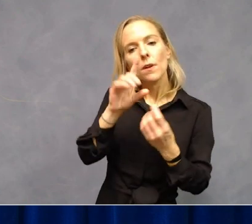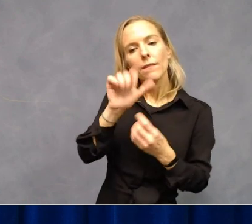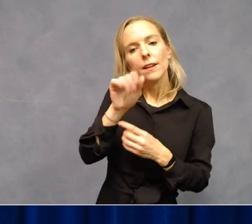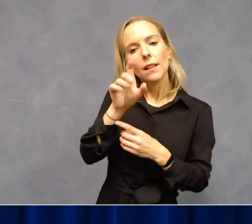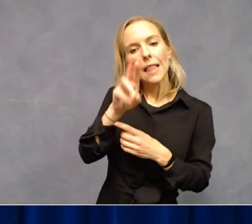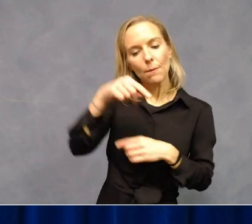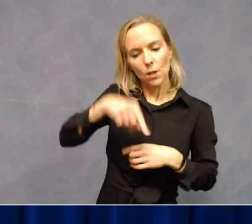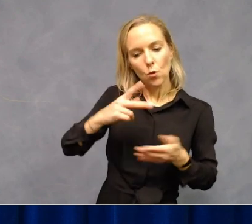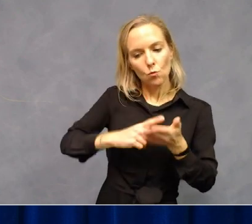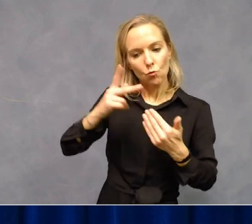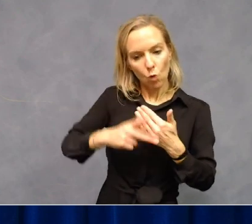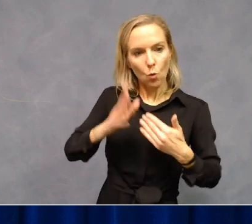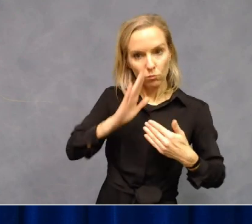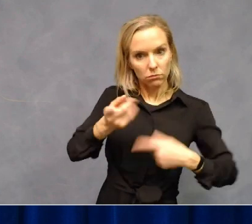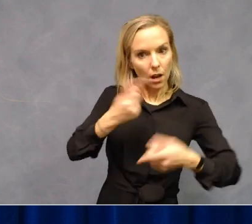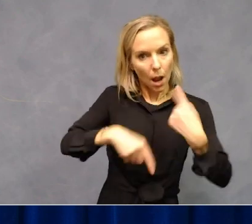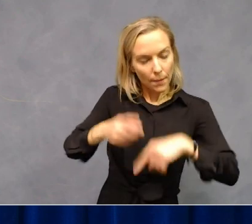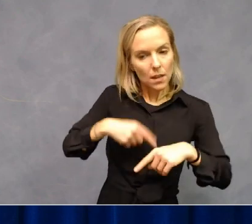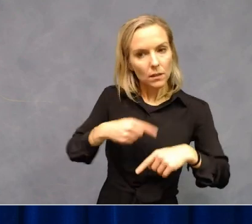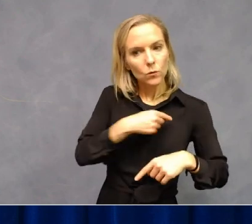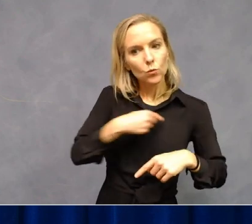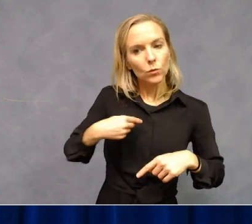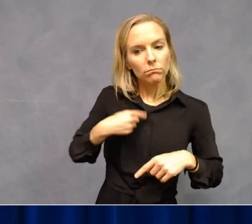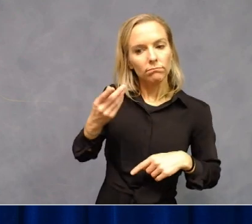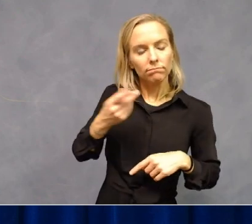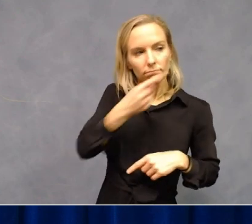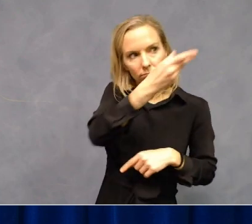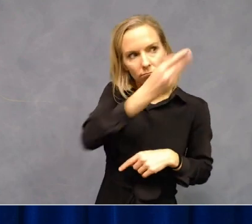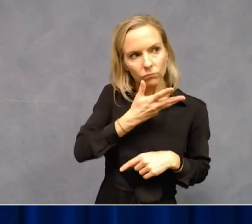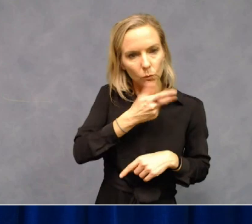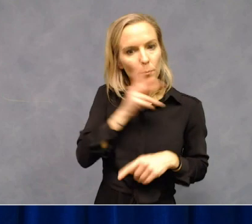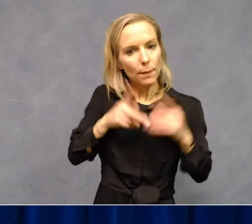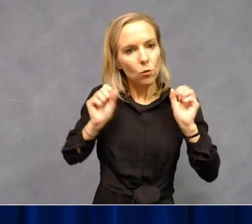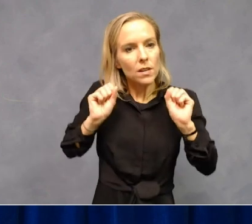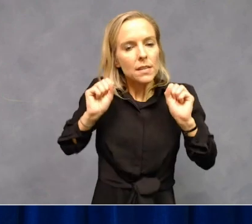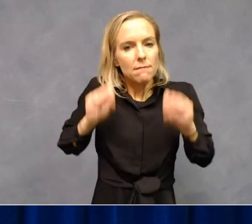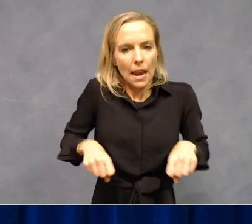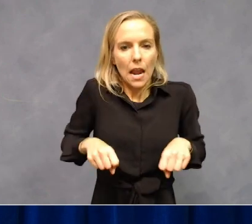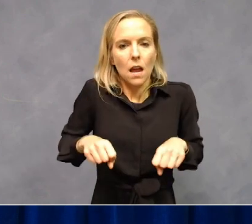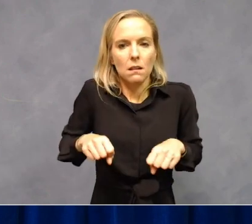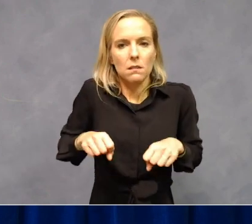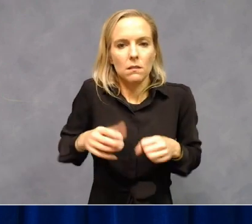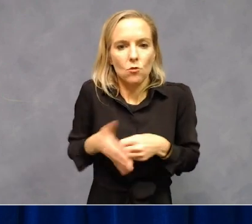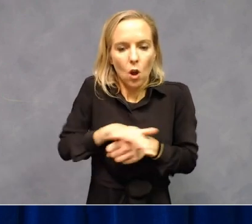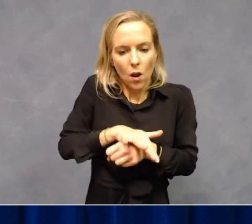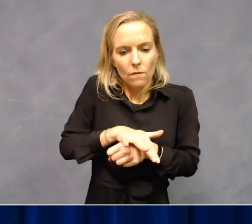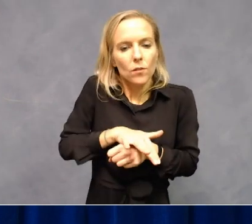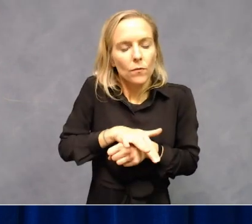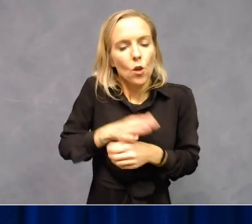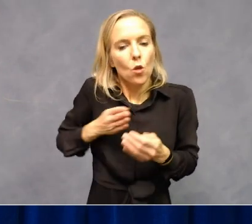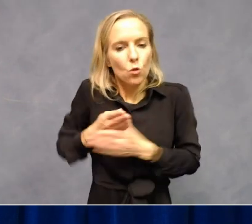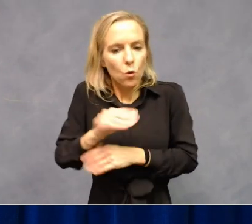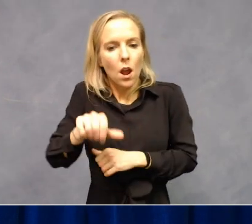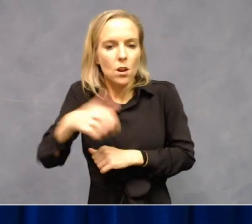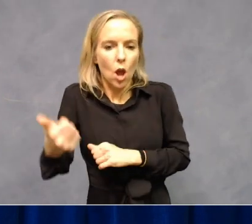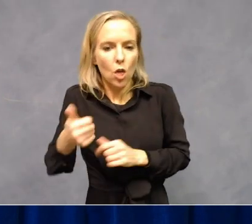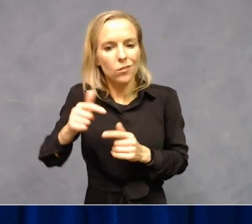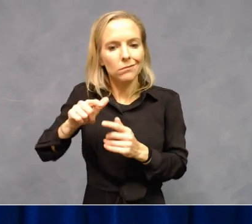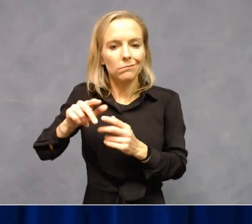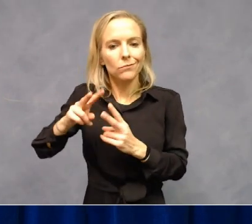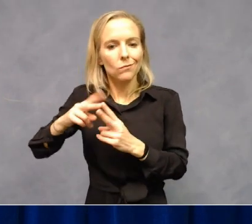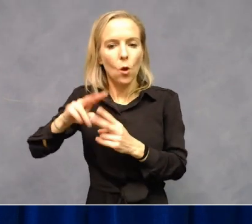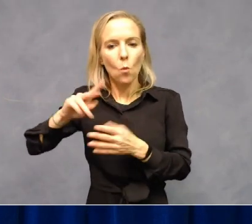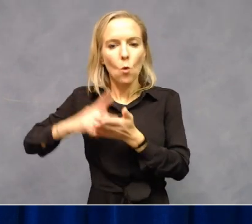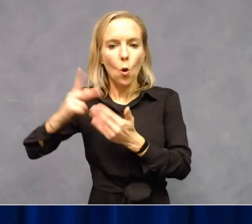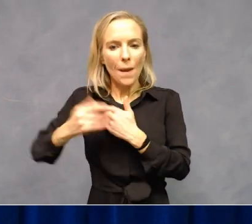was coming and indicated that people would be able to be covered through an alternative program if they had to leave their job